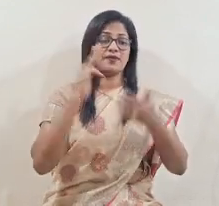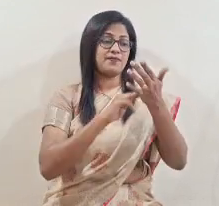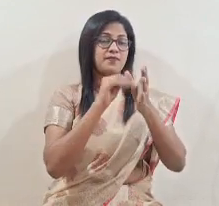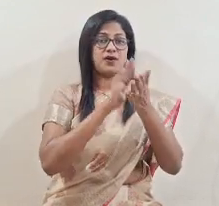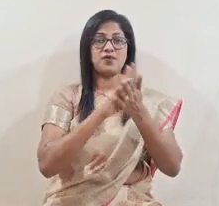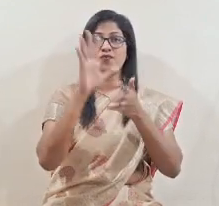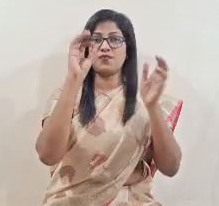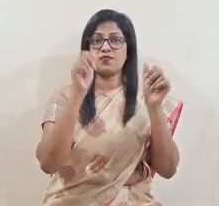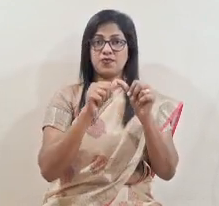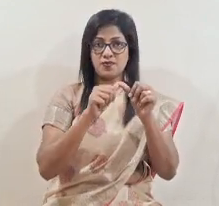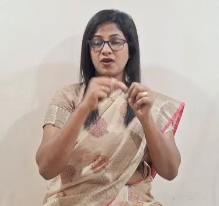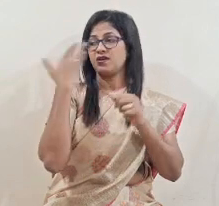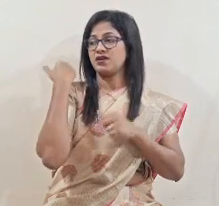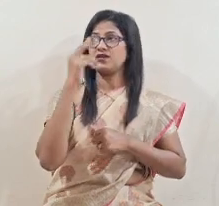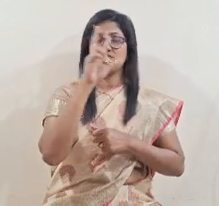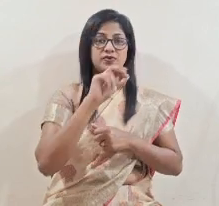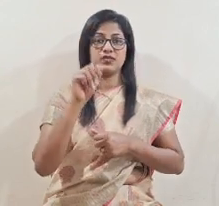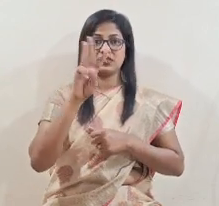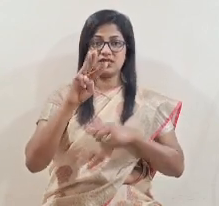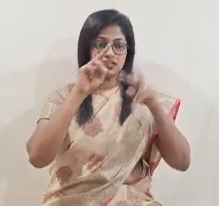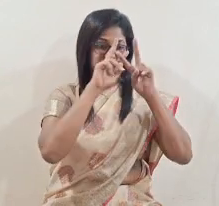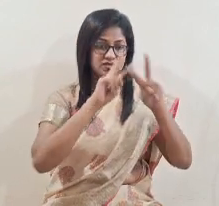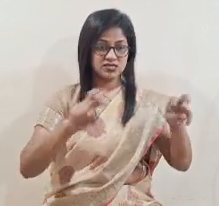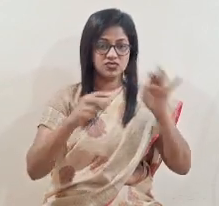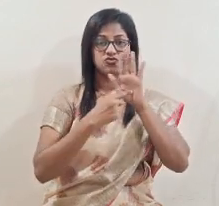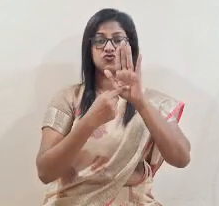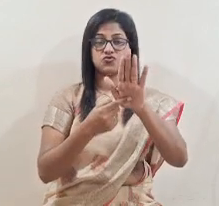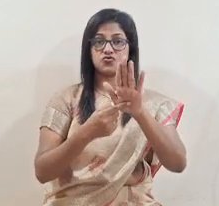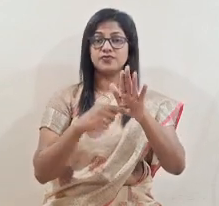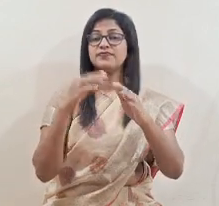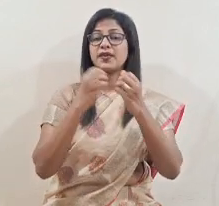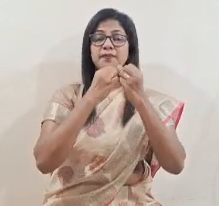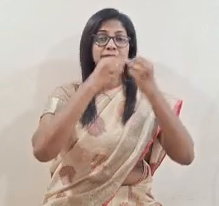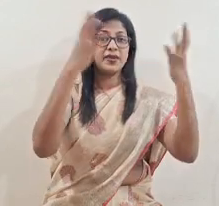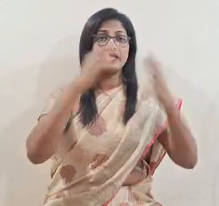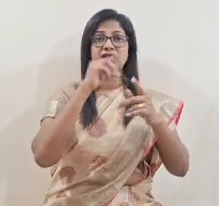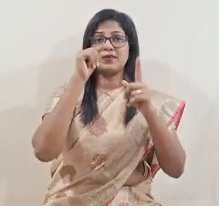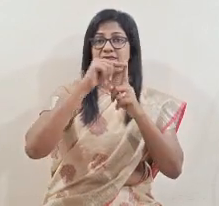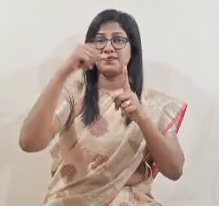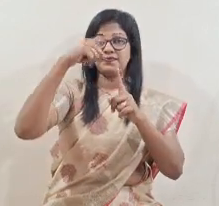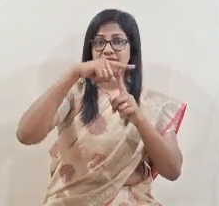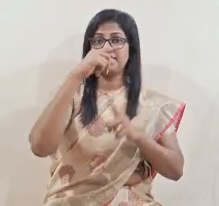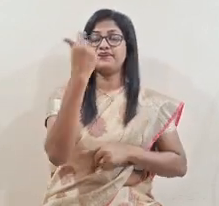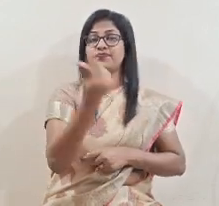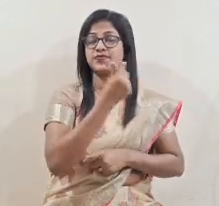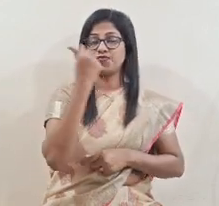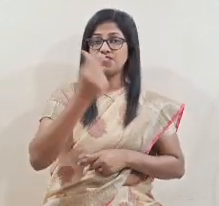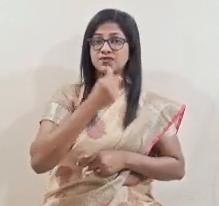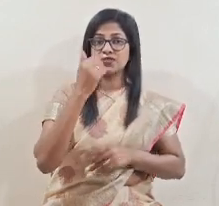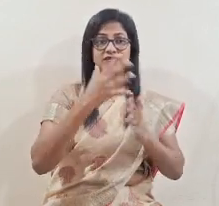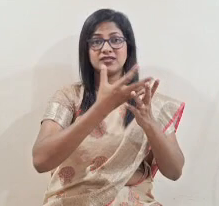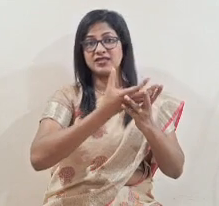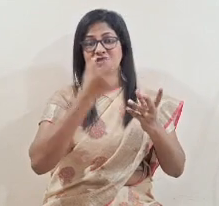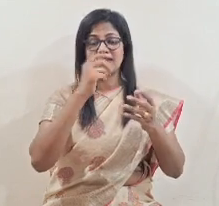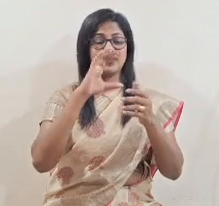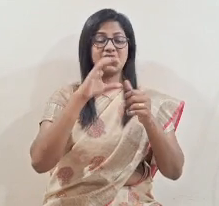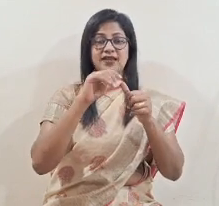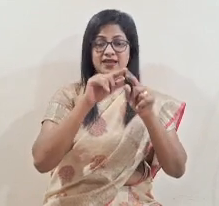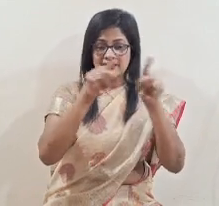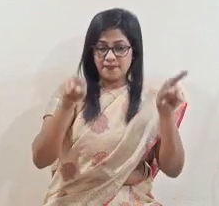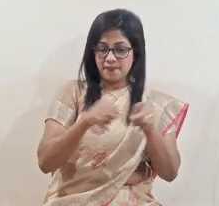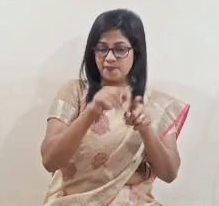by Mahua in 2013 showed that most of the PT users are actually the captive users and